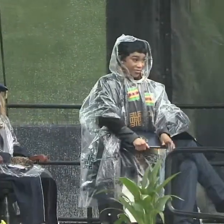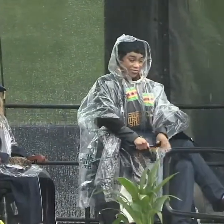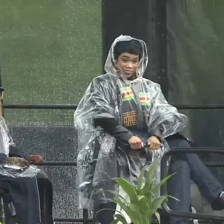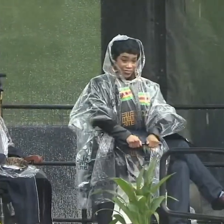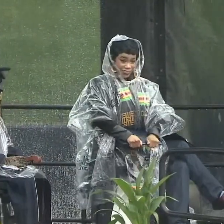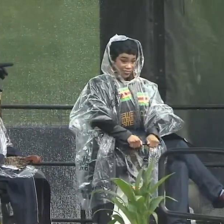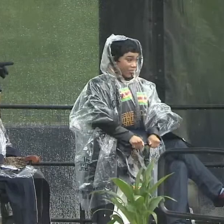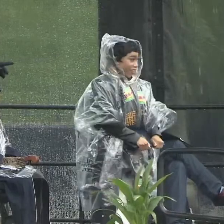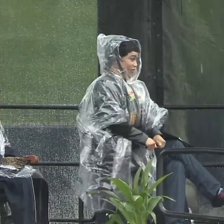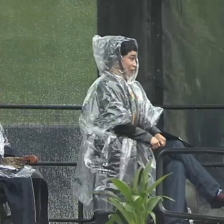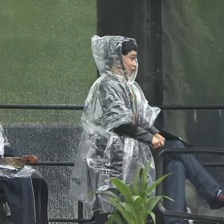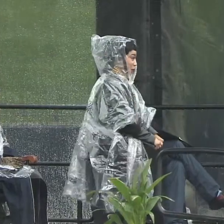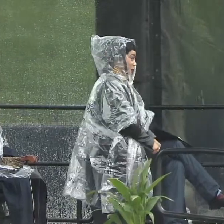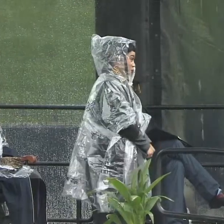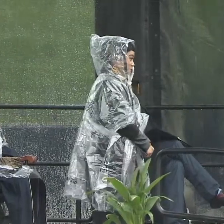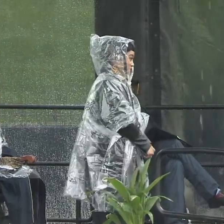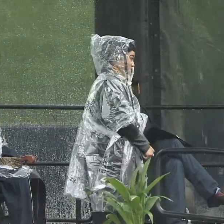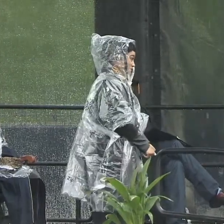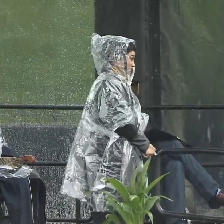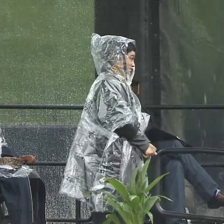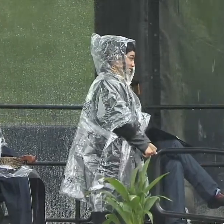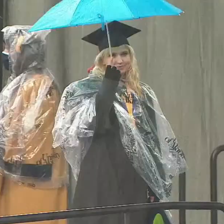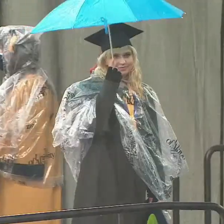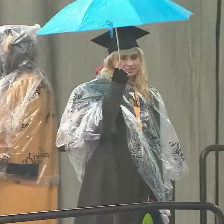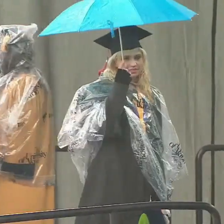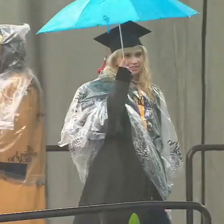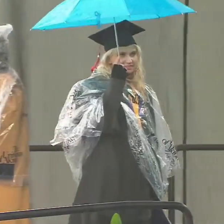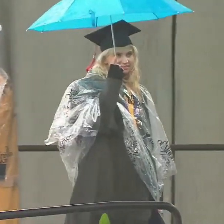Natalia Grodzki.